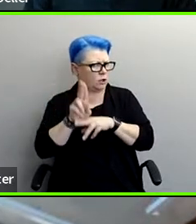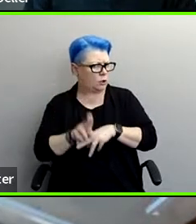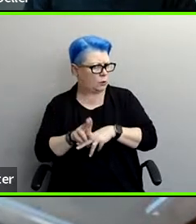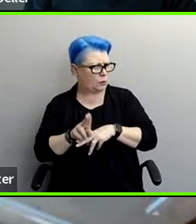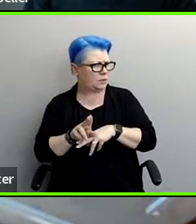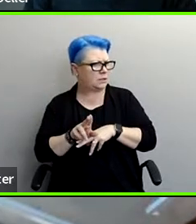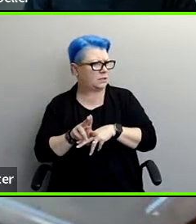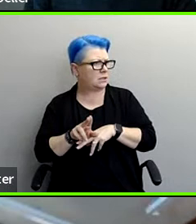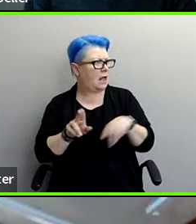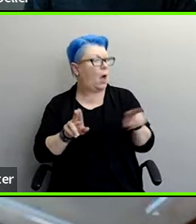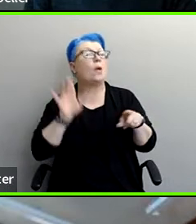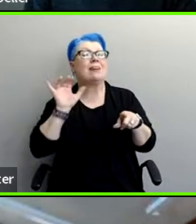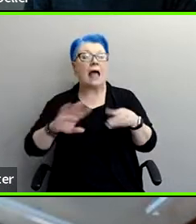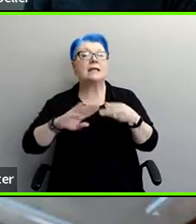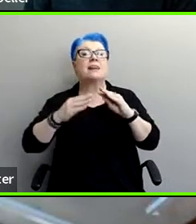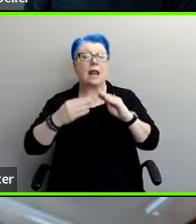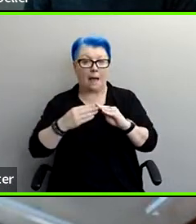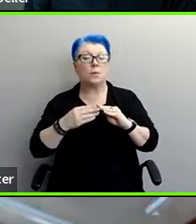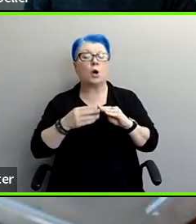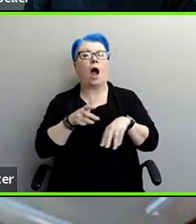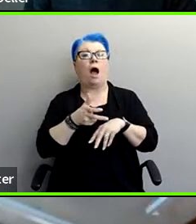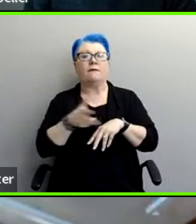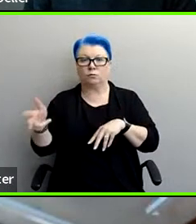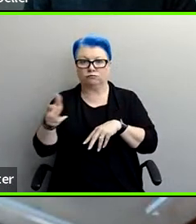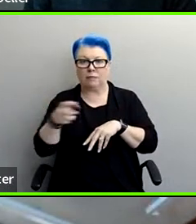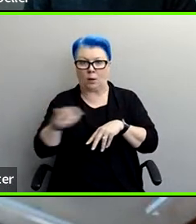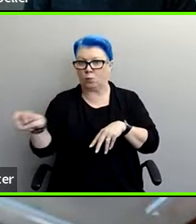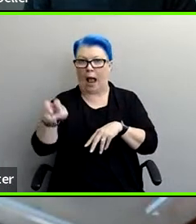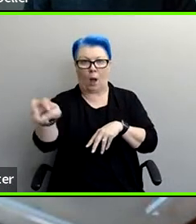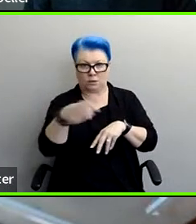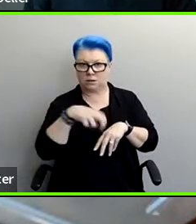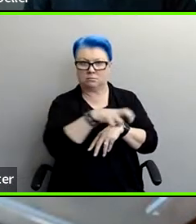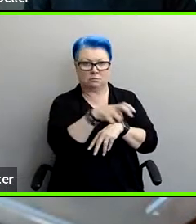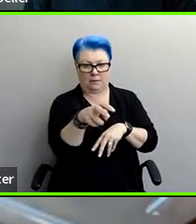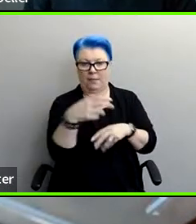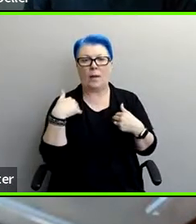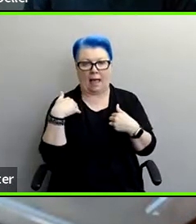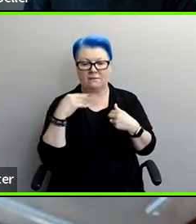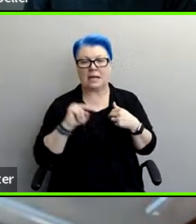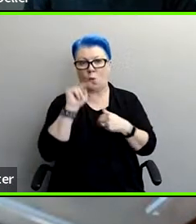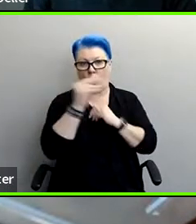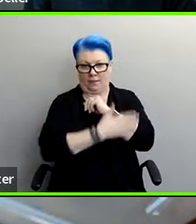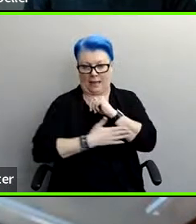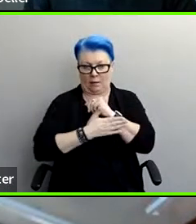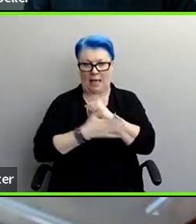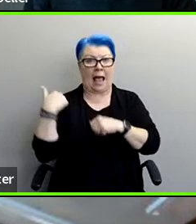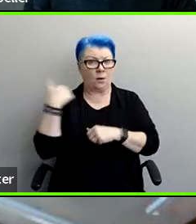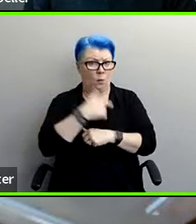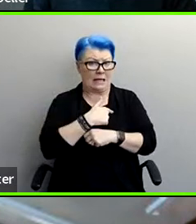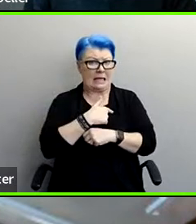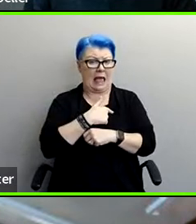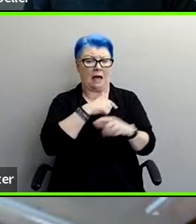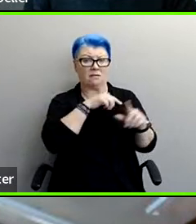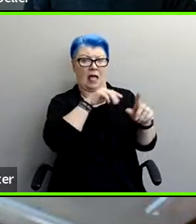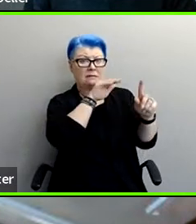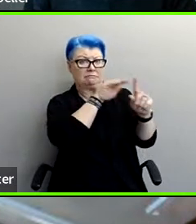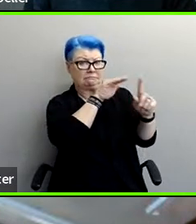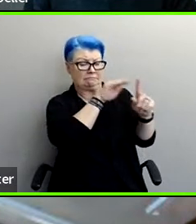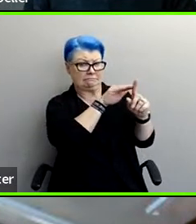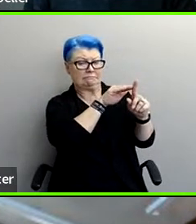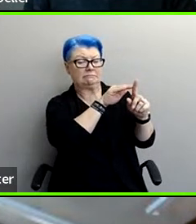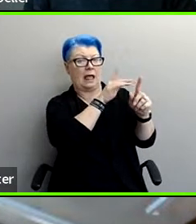number of routes. The number of routes. And we've outsourced that particular service in North